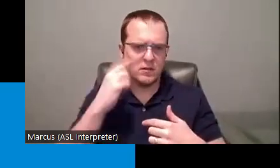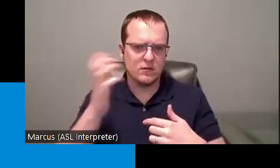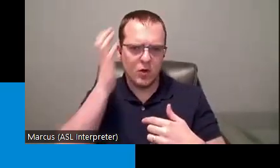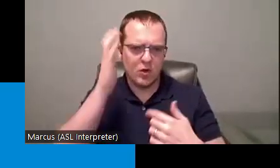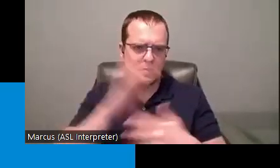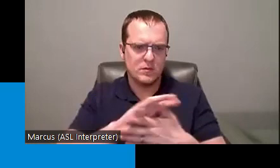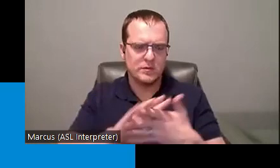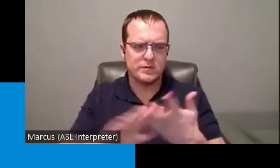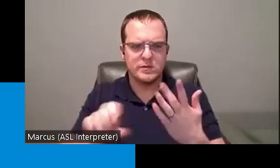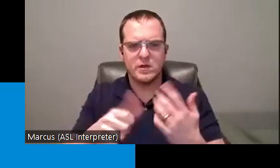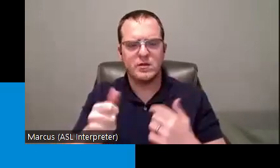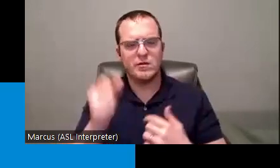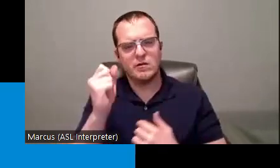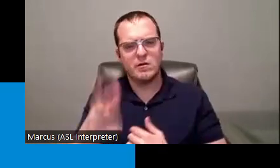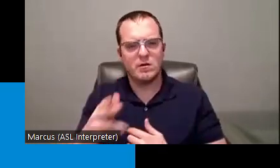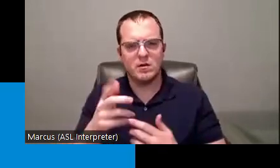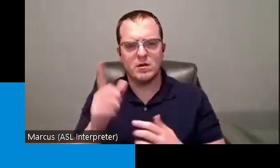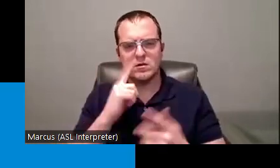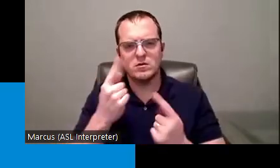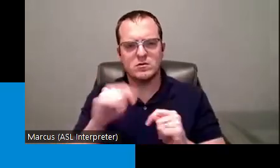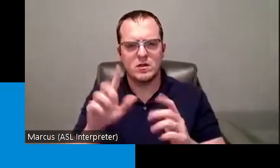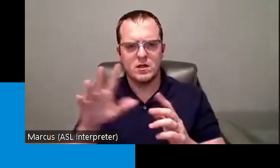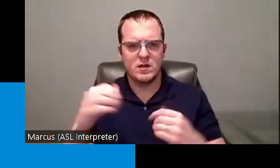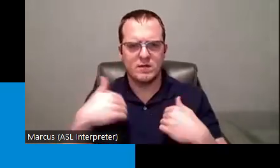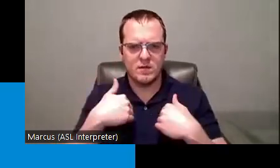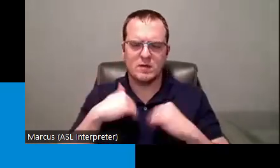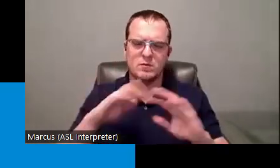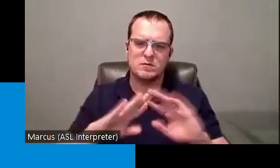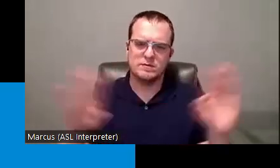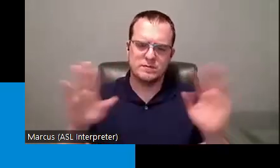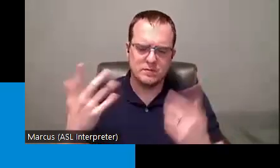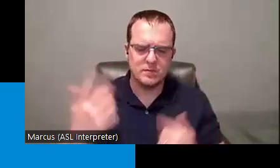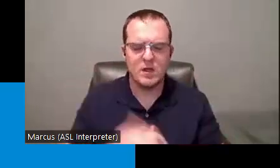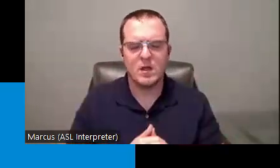other debris to keep the critters, at bay. It